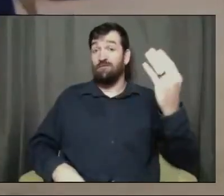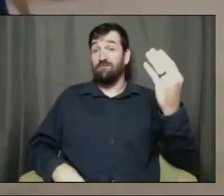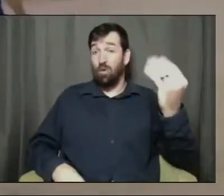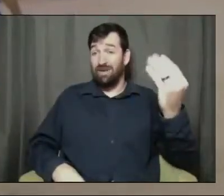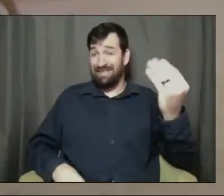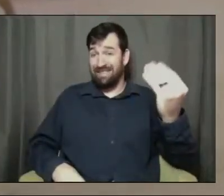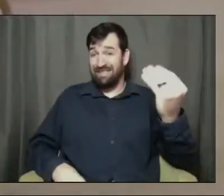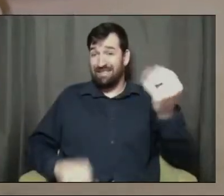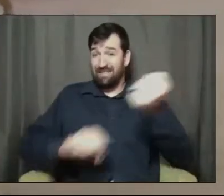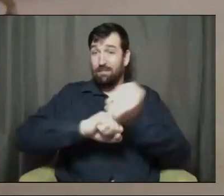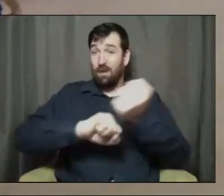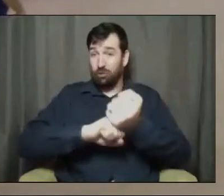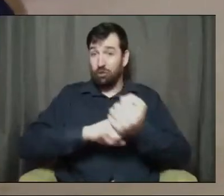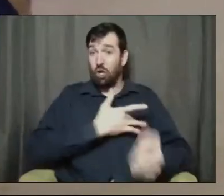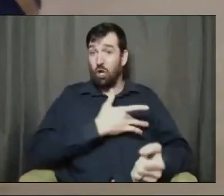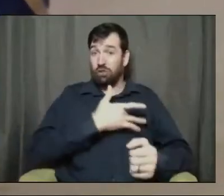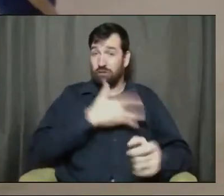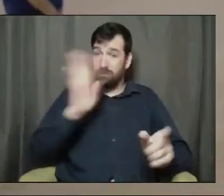the region,